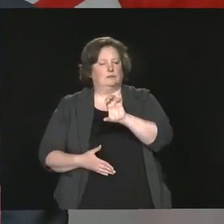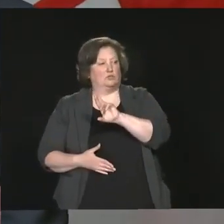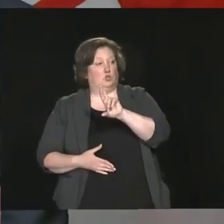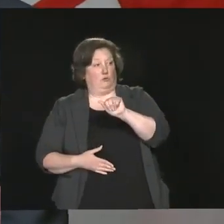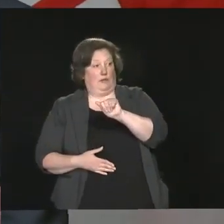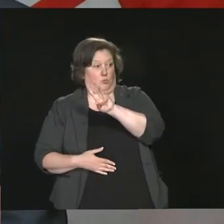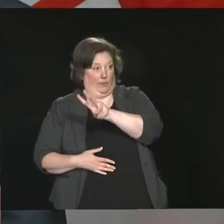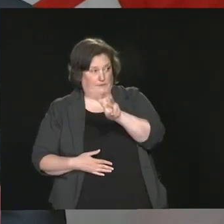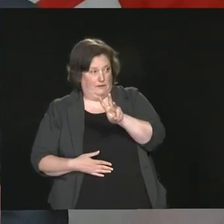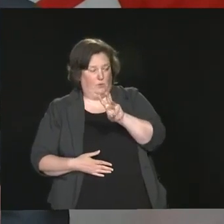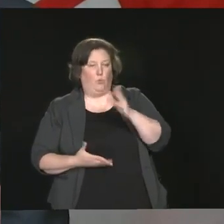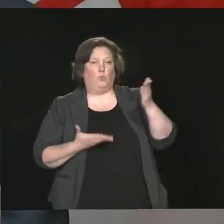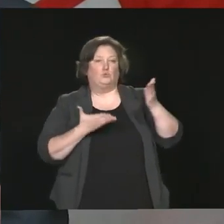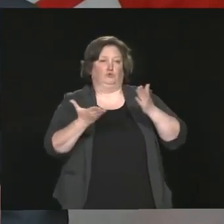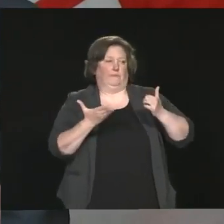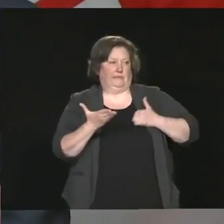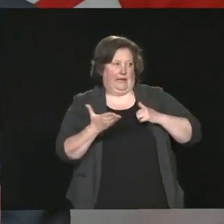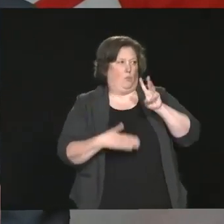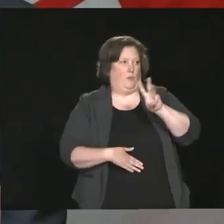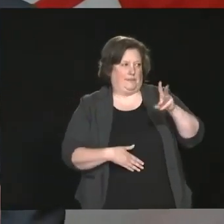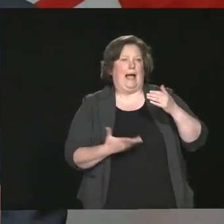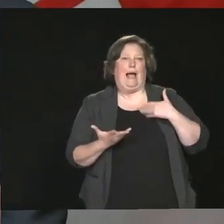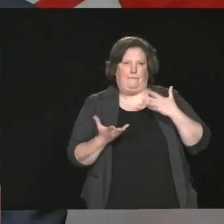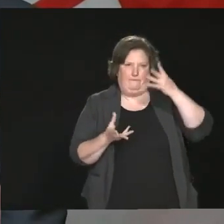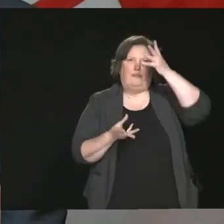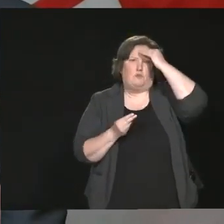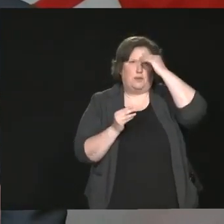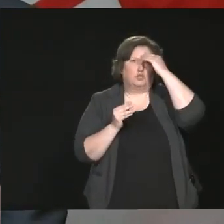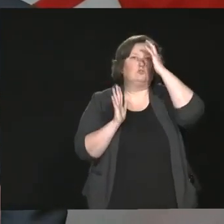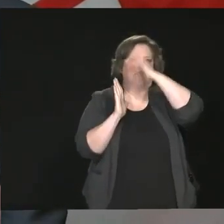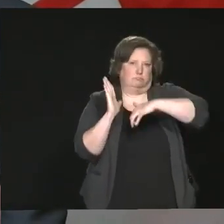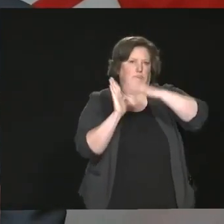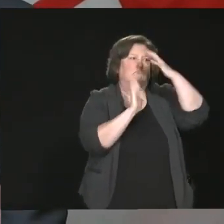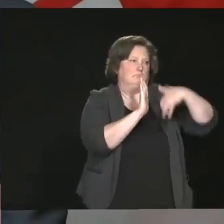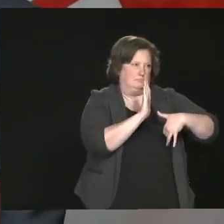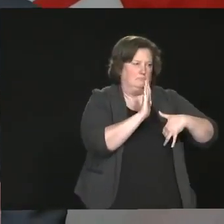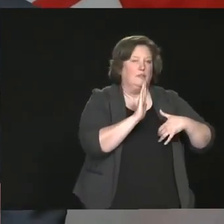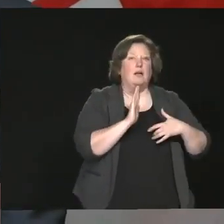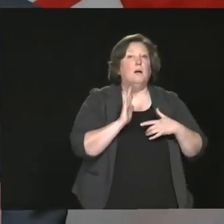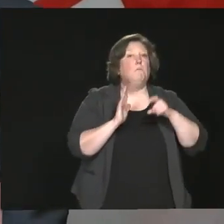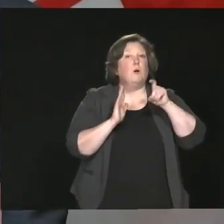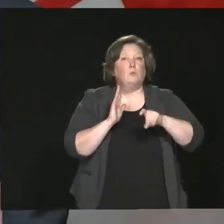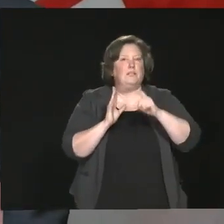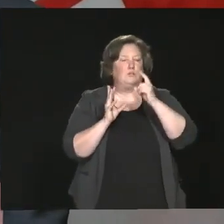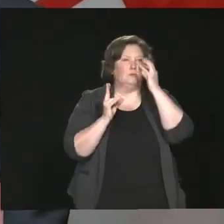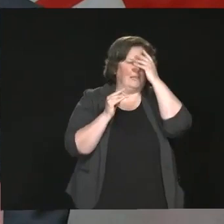complexité des cas. Il n'y a pas un mécanisme qui s'applique à tous les cas.